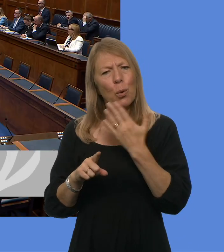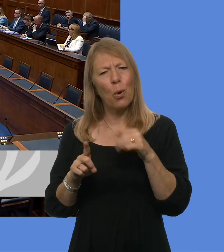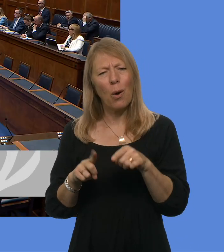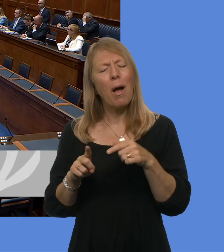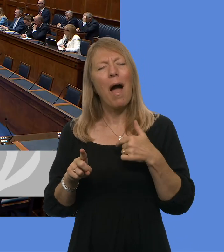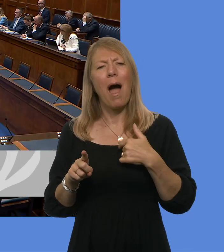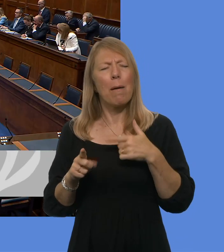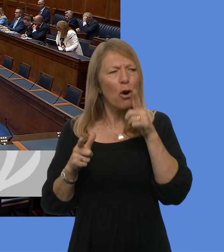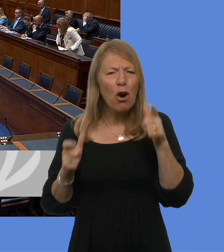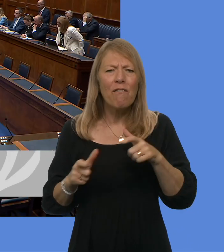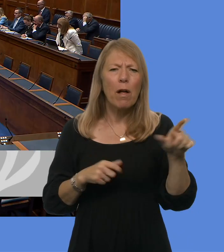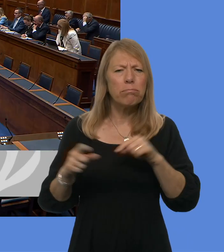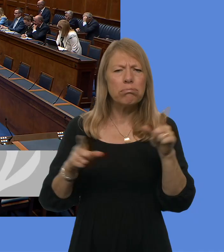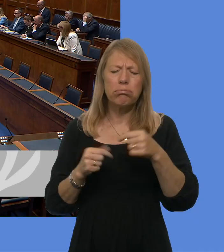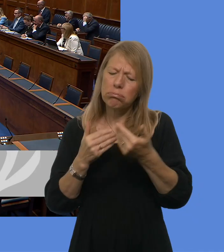John McElveen.